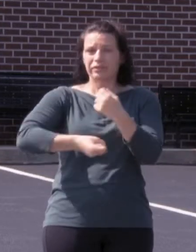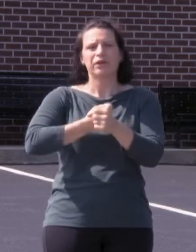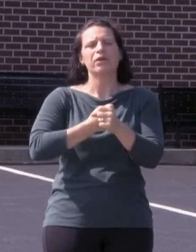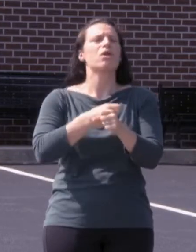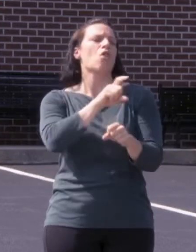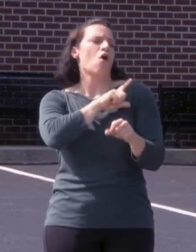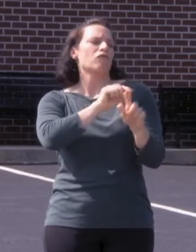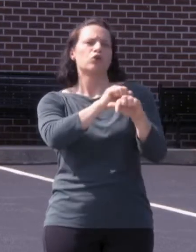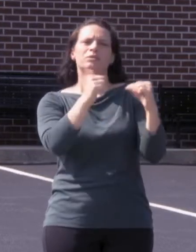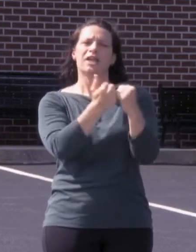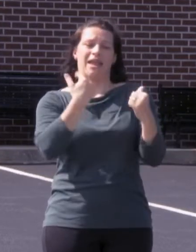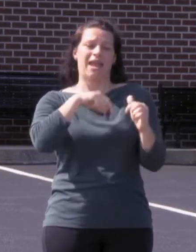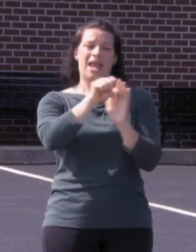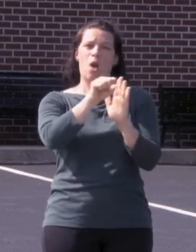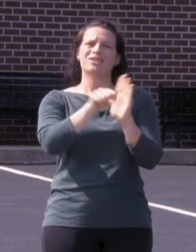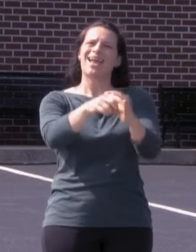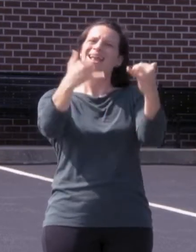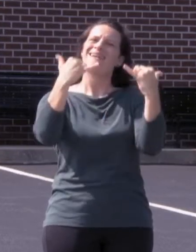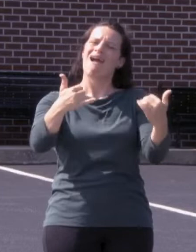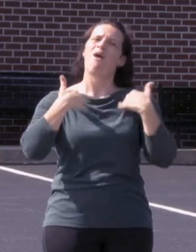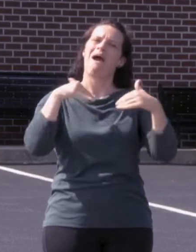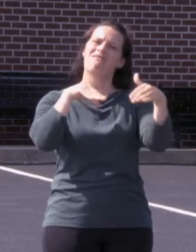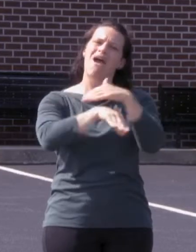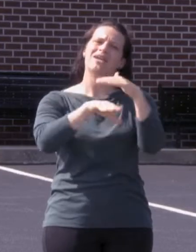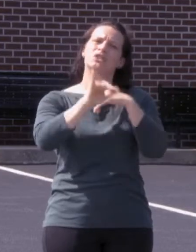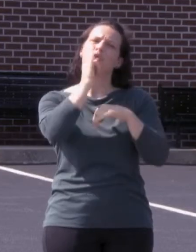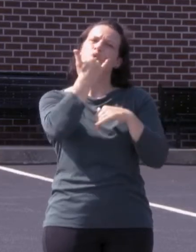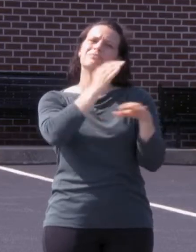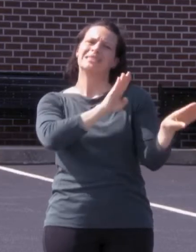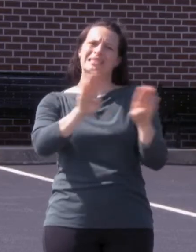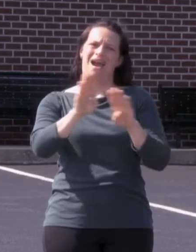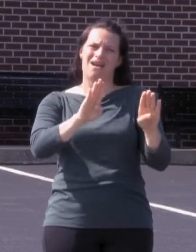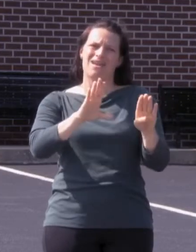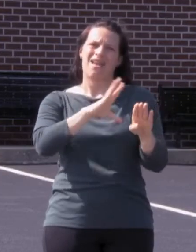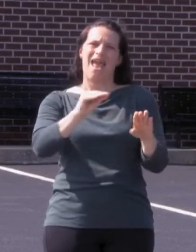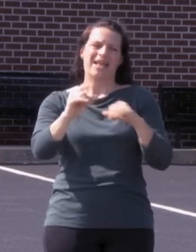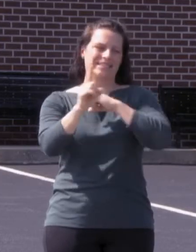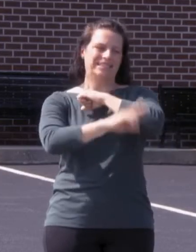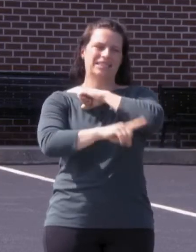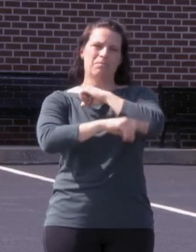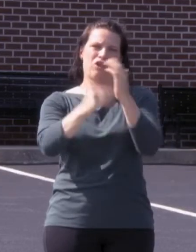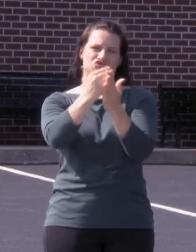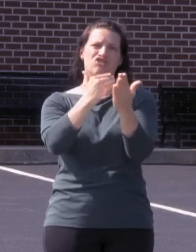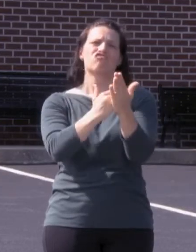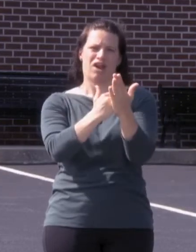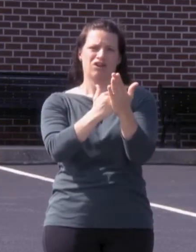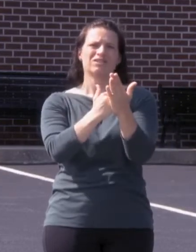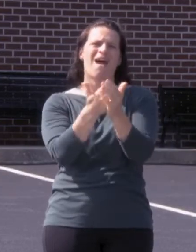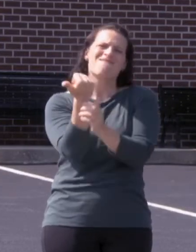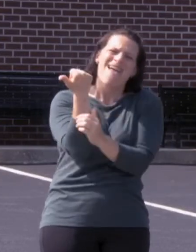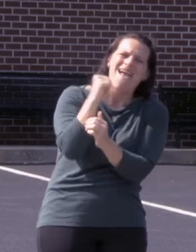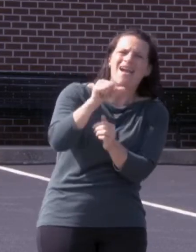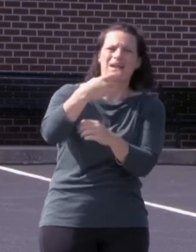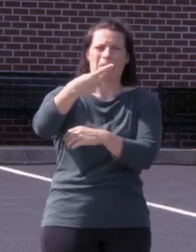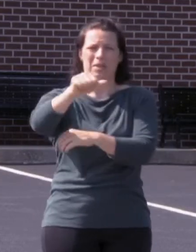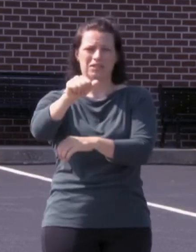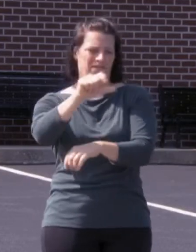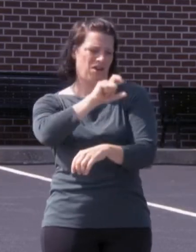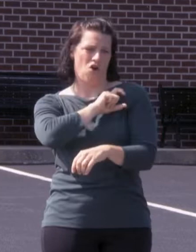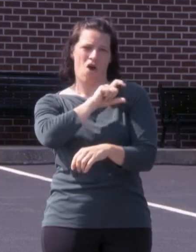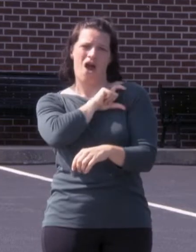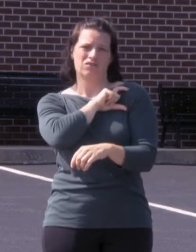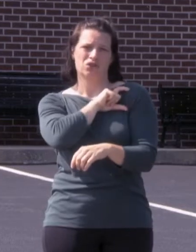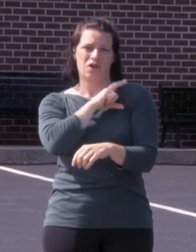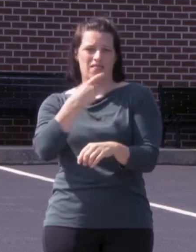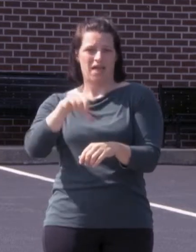enforcement agencies in our state now have access to the misconduct and disciplinary records of any Pennsylvania officer